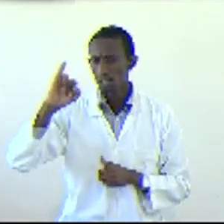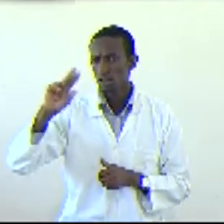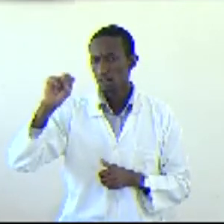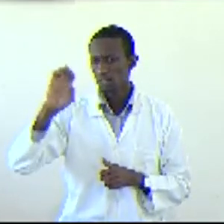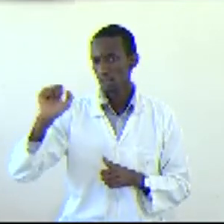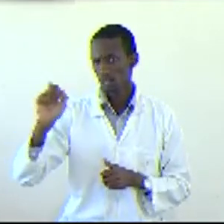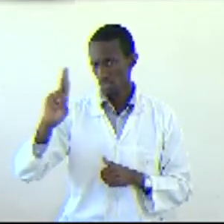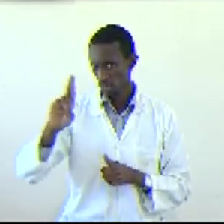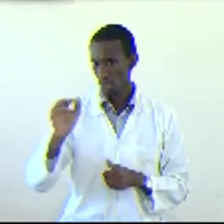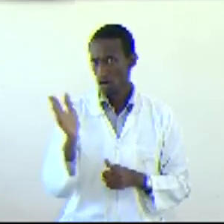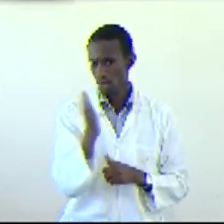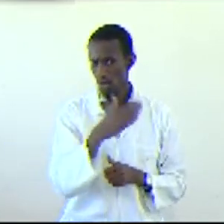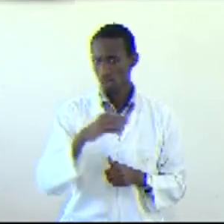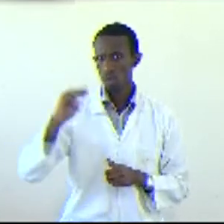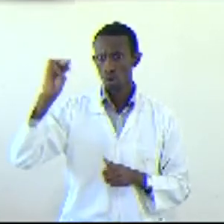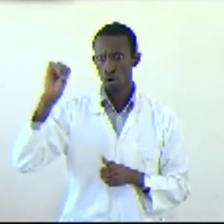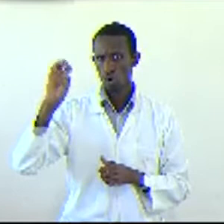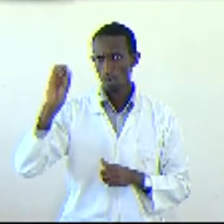is, of course, denoted